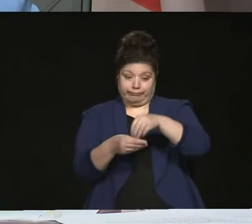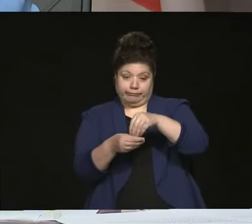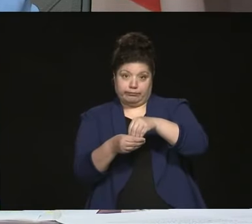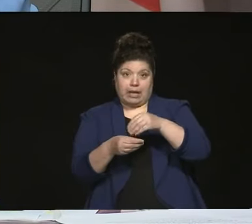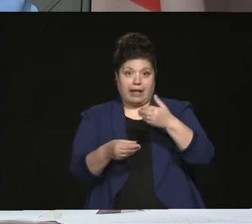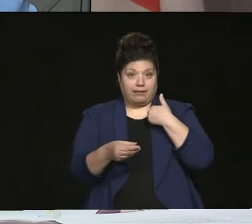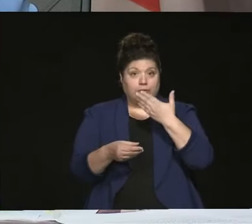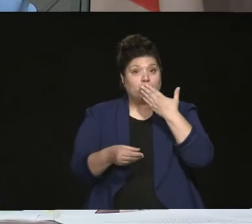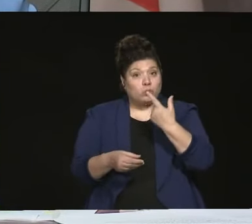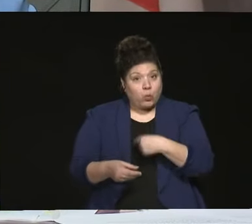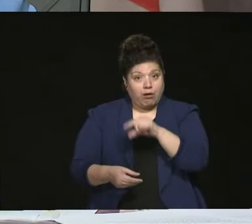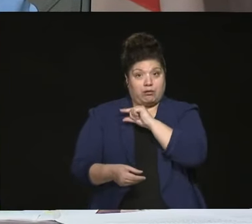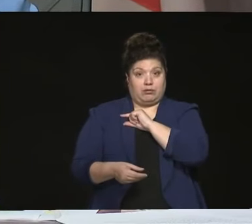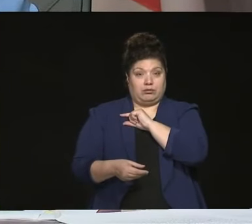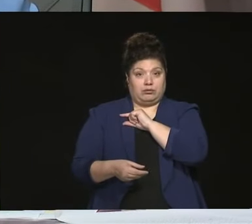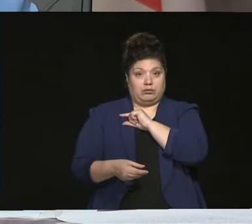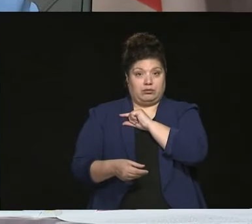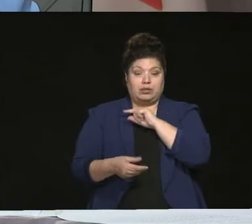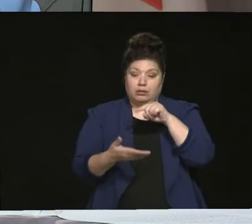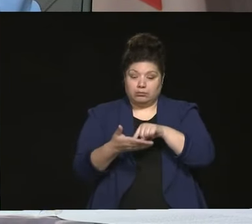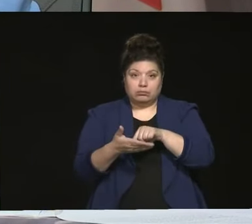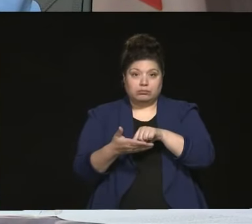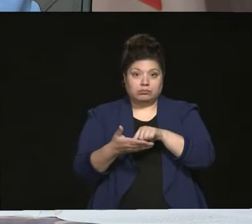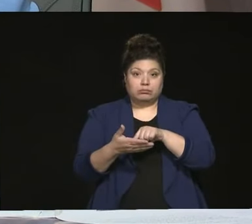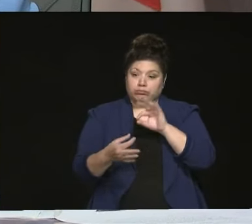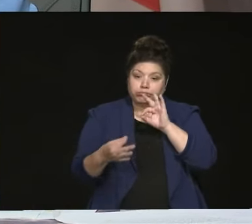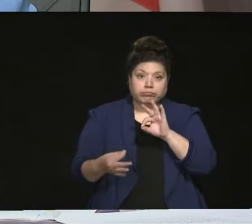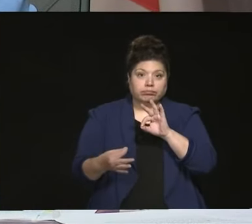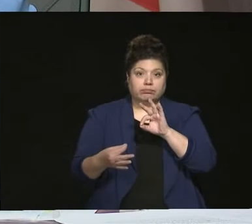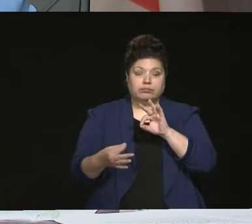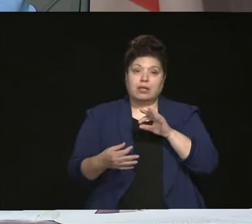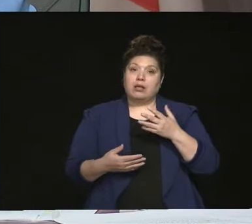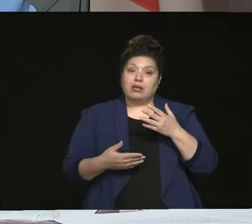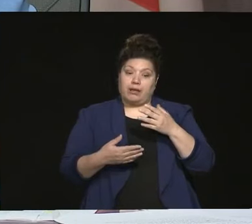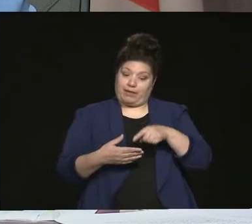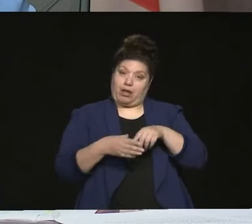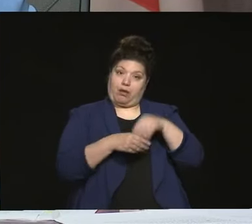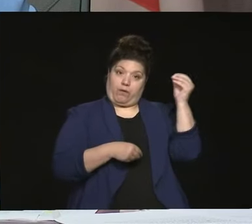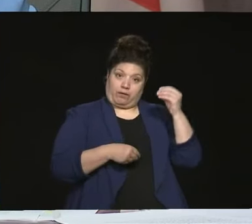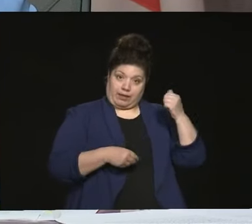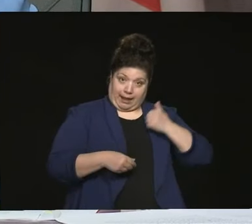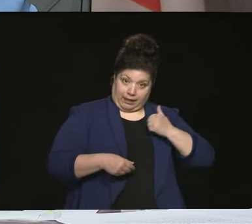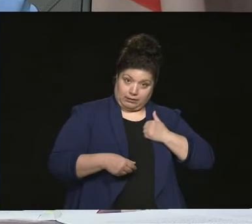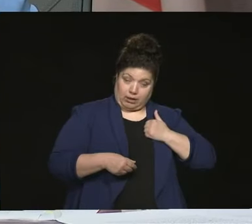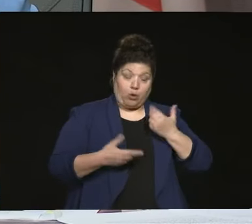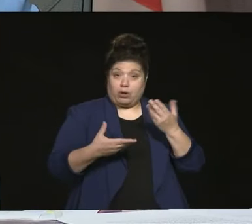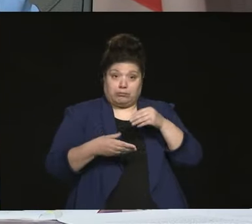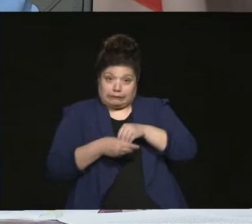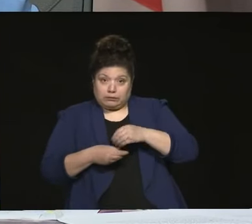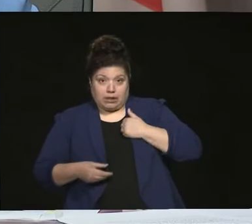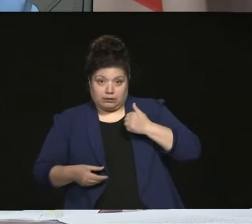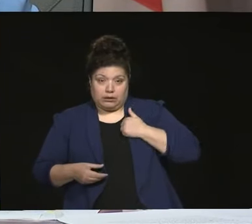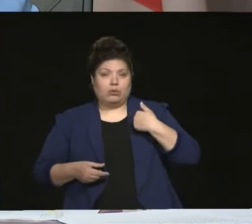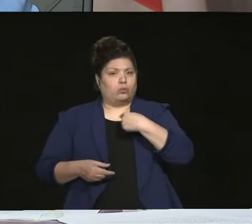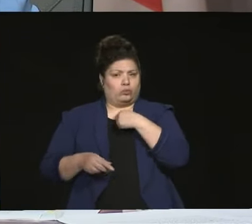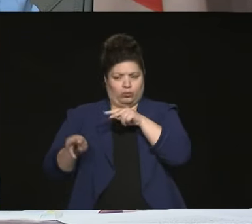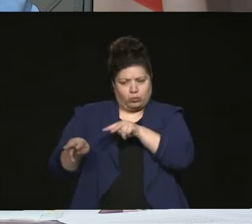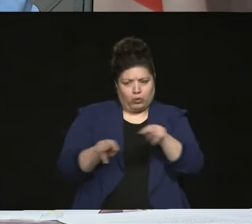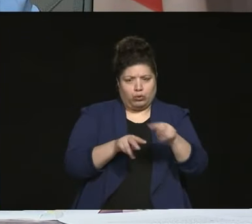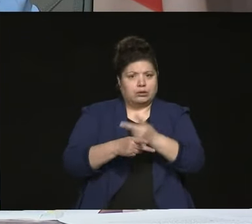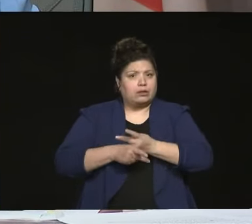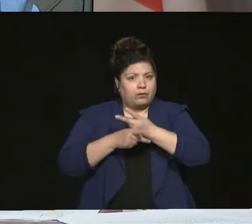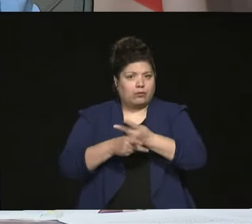from outside of Canada, and in this case China, is one that we are watching very closely. On the ground in China, we